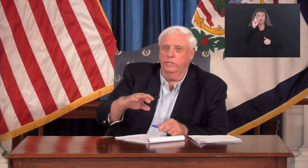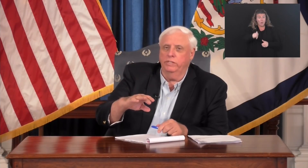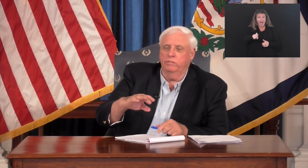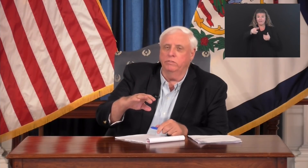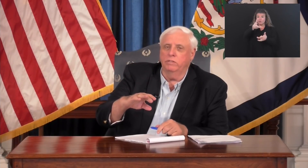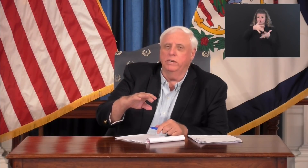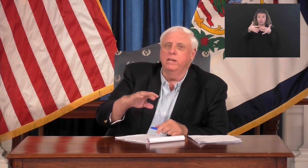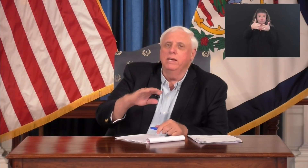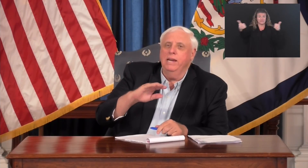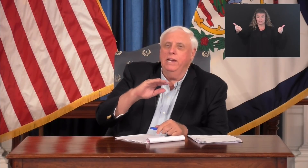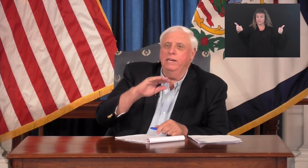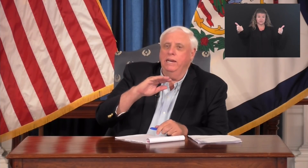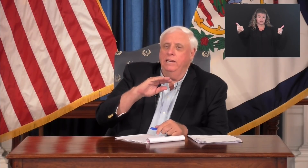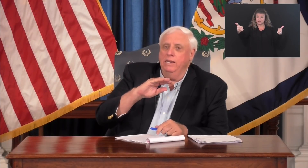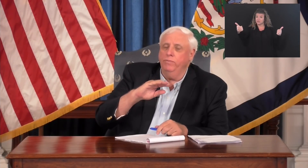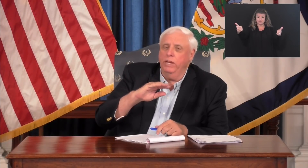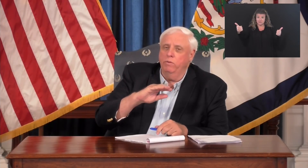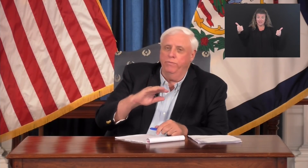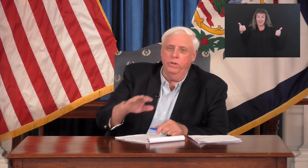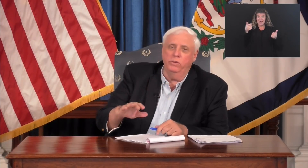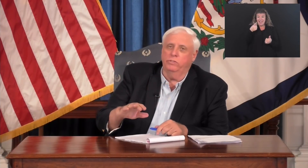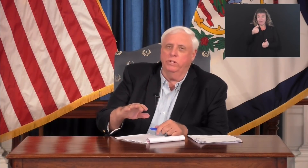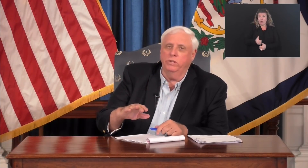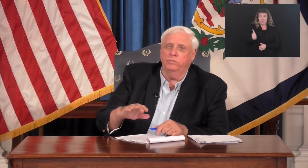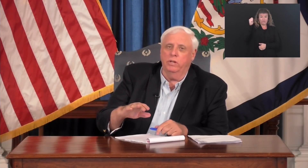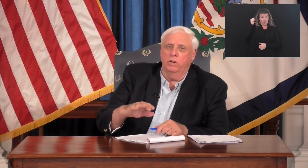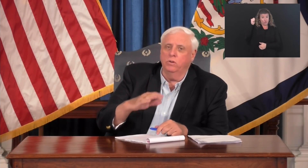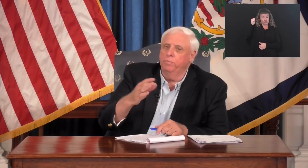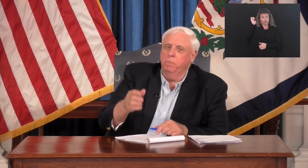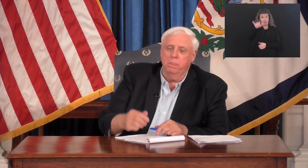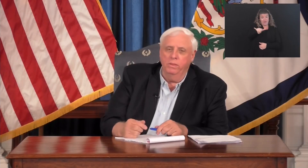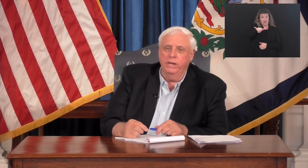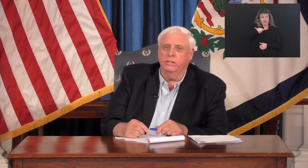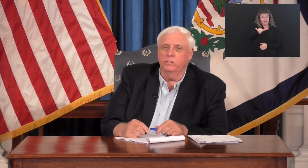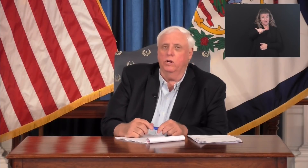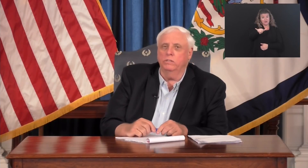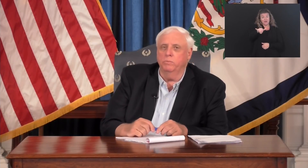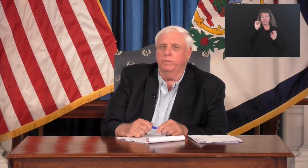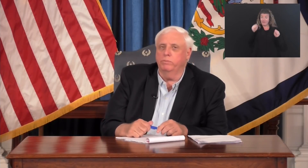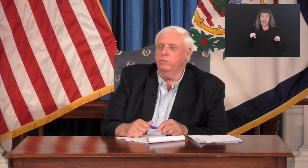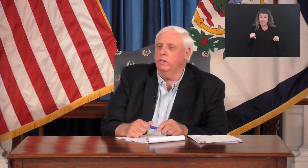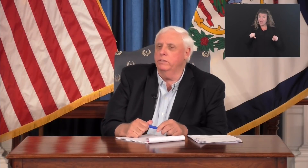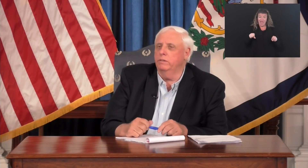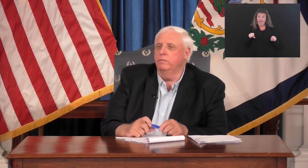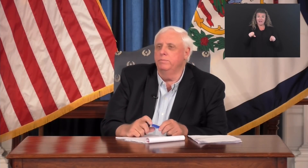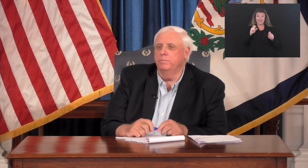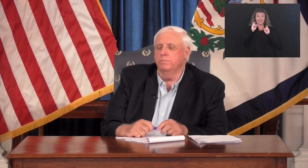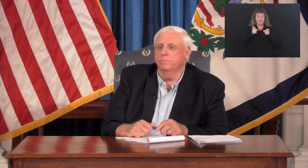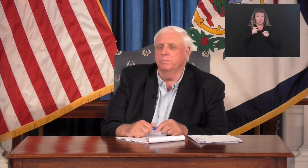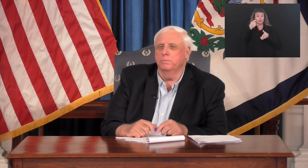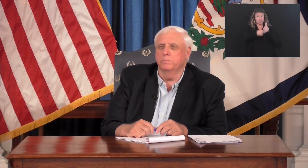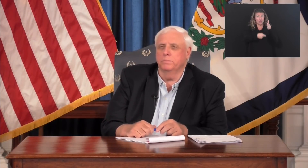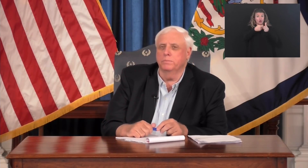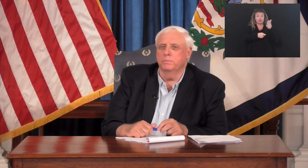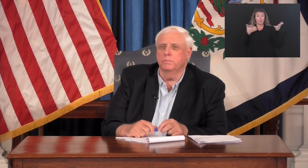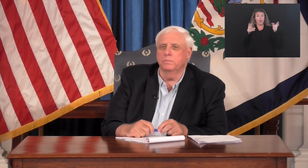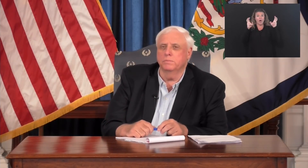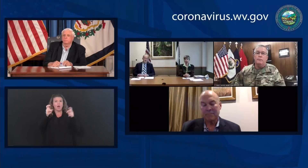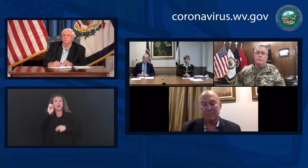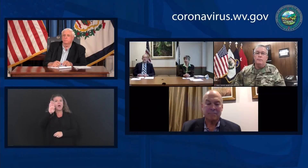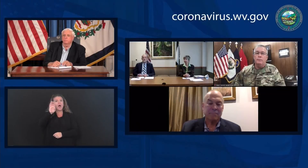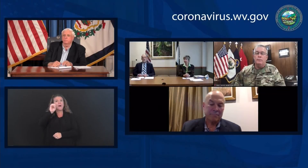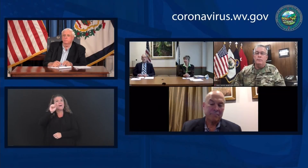social distance, and if they refuse to do so, they can charge them with obstruction.